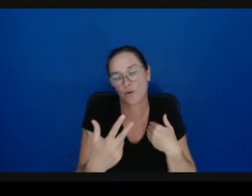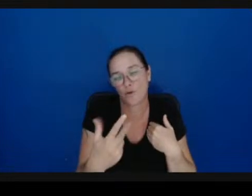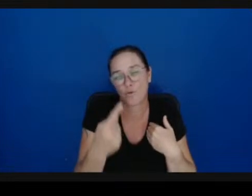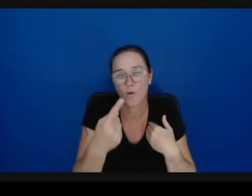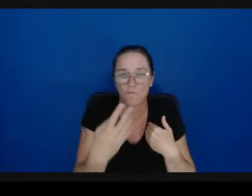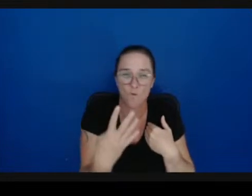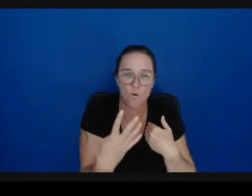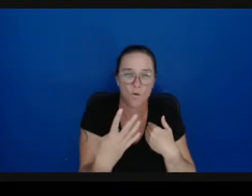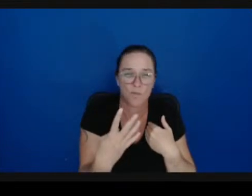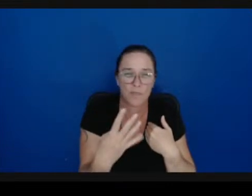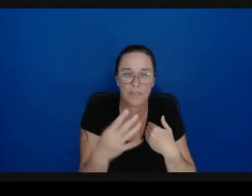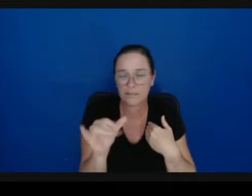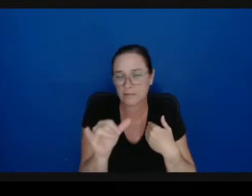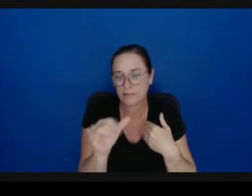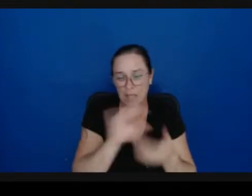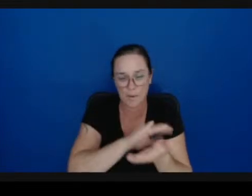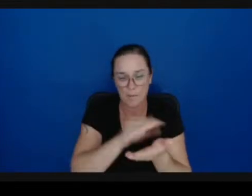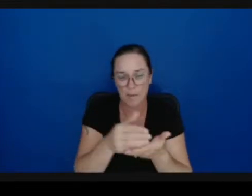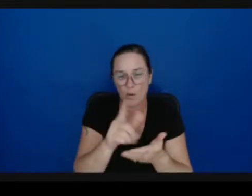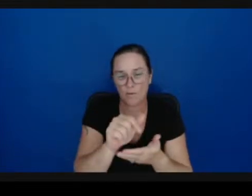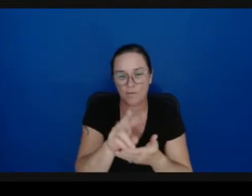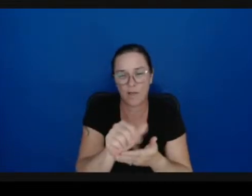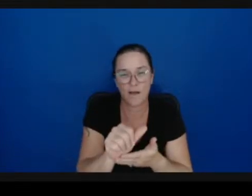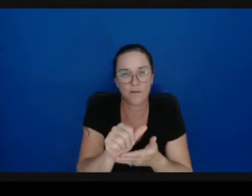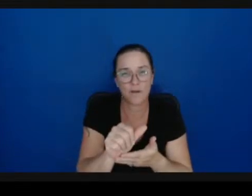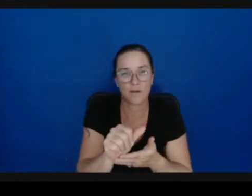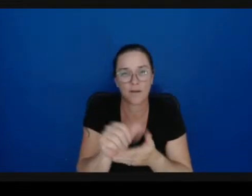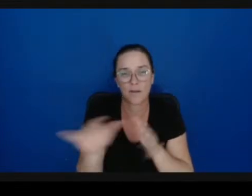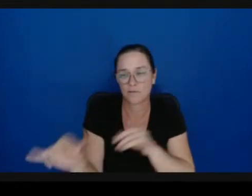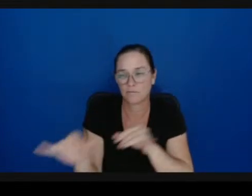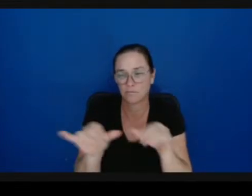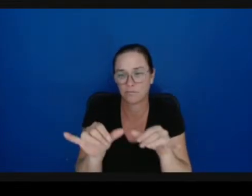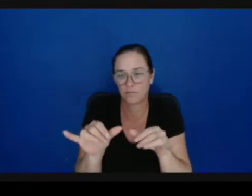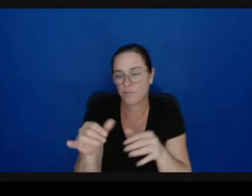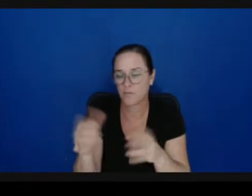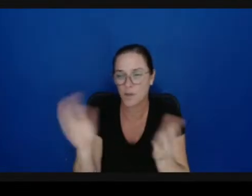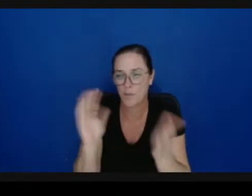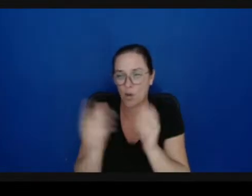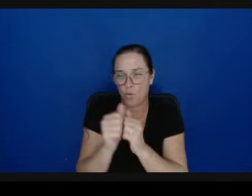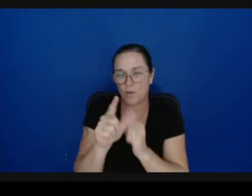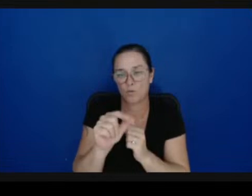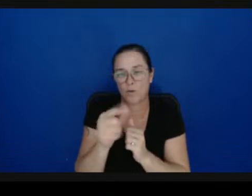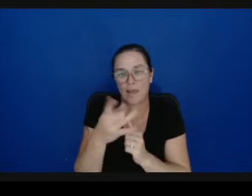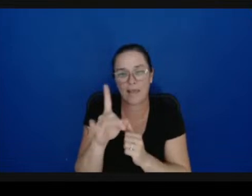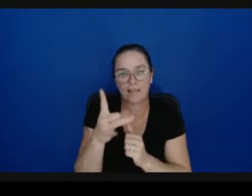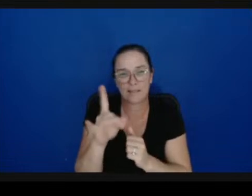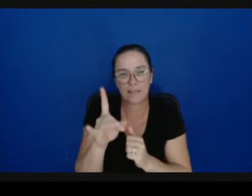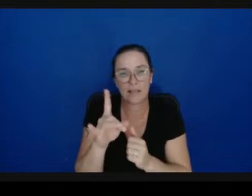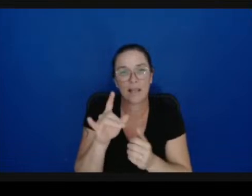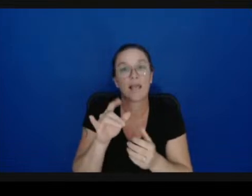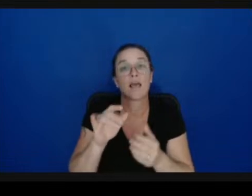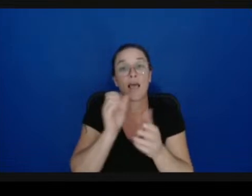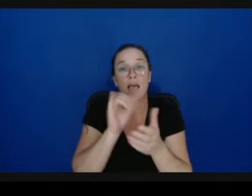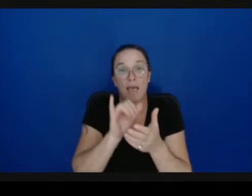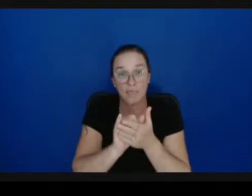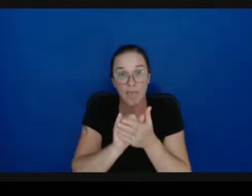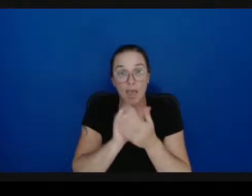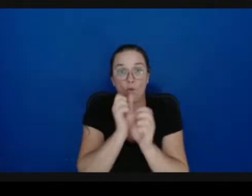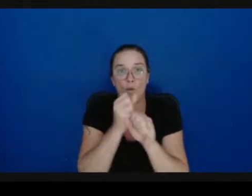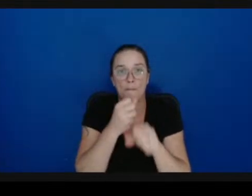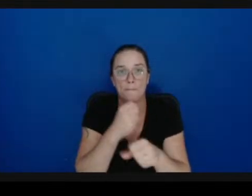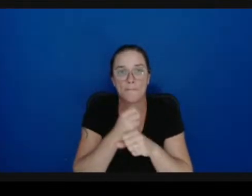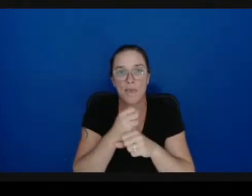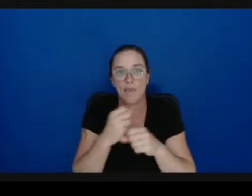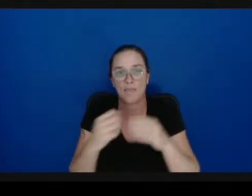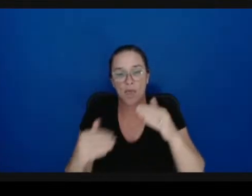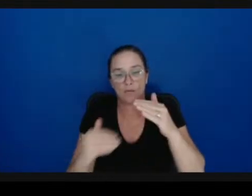lava reoccupying the crater that we had in 2018. And that was what actually created this plug